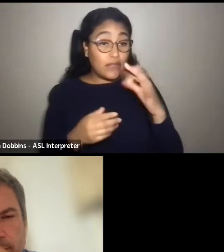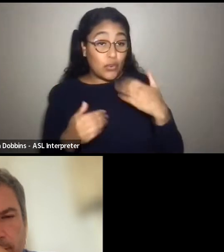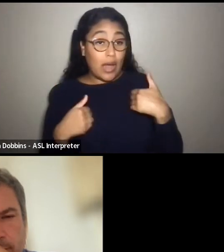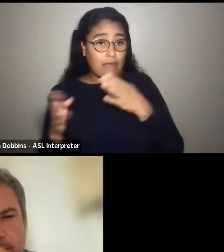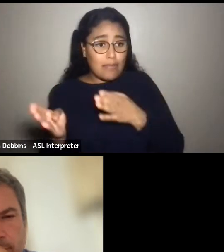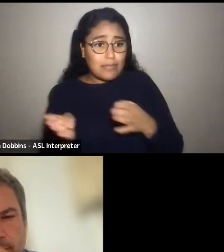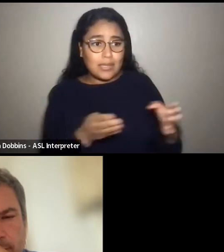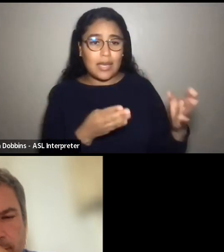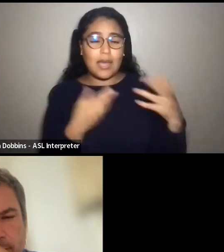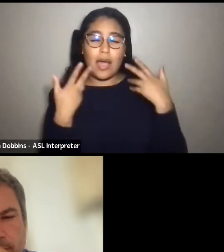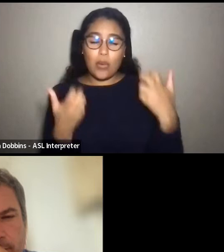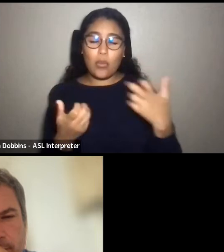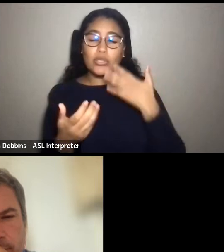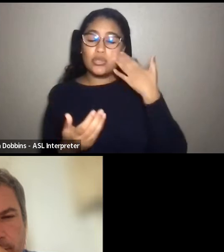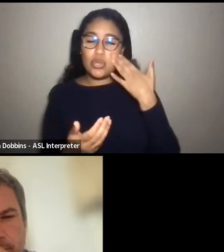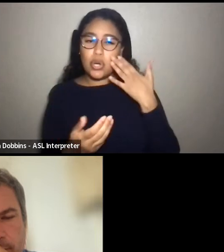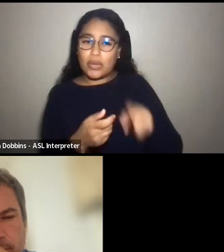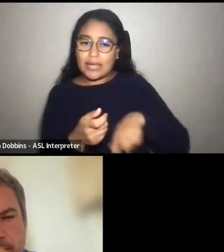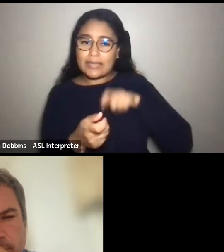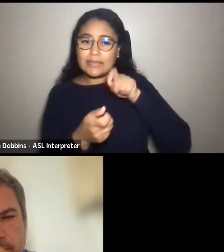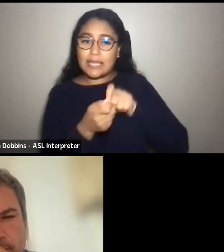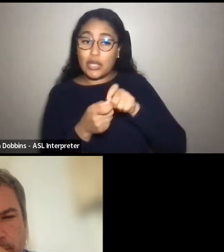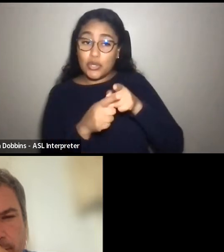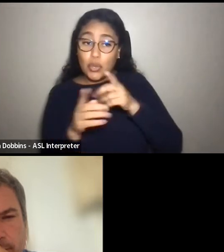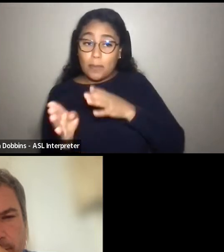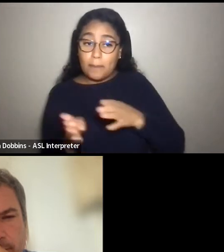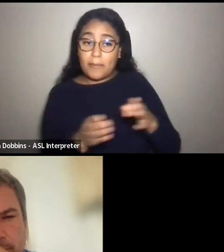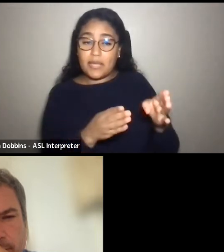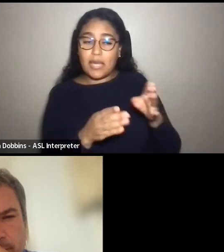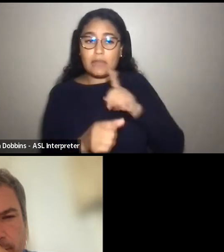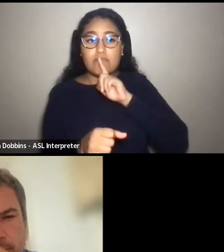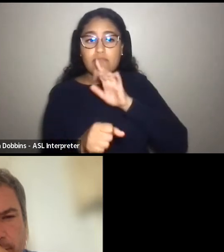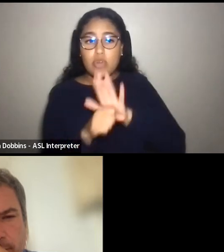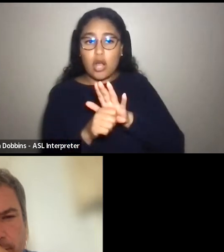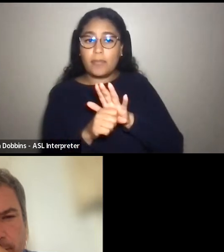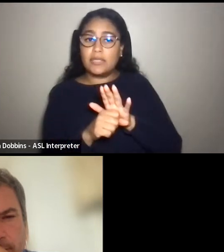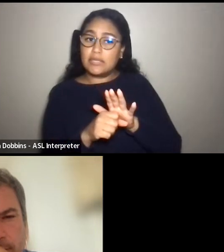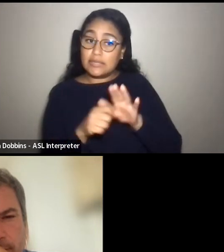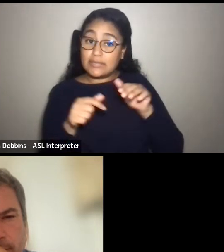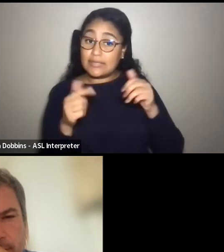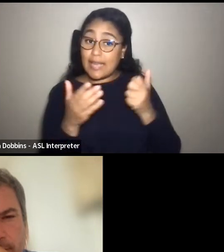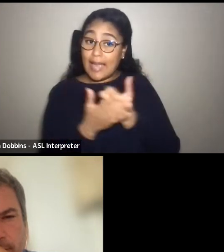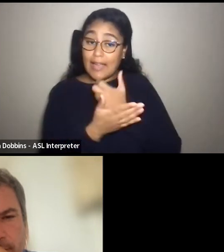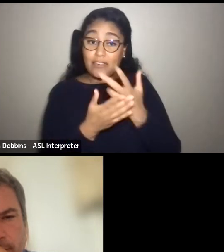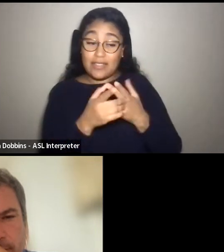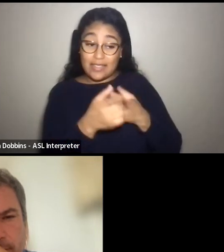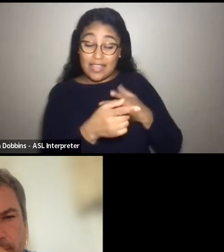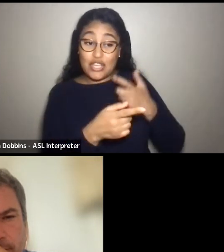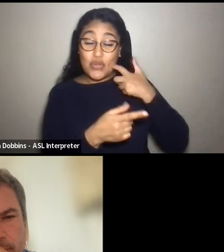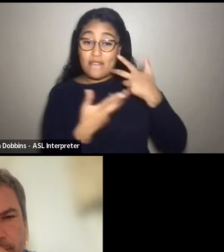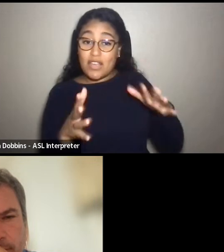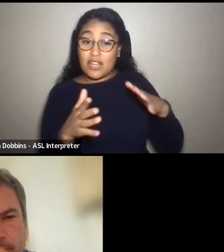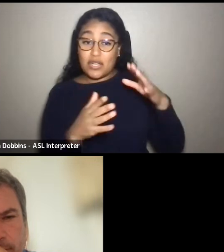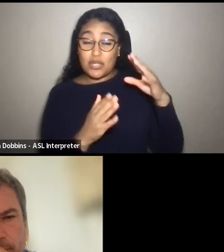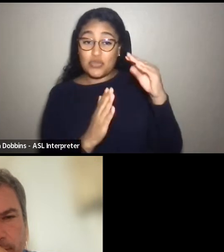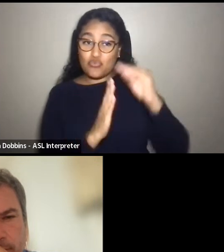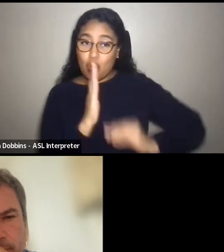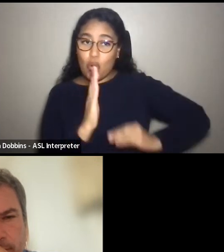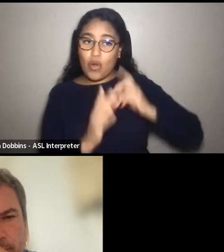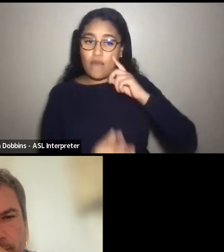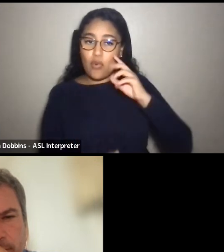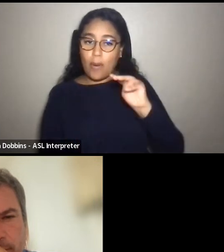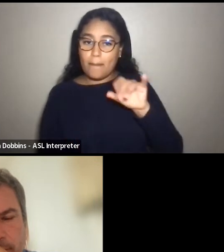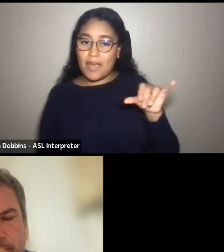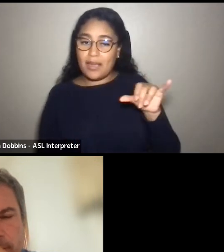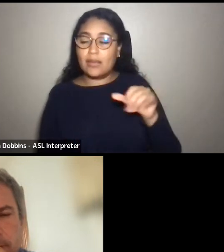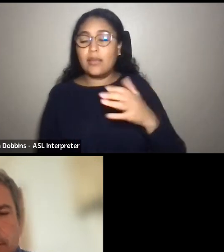to know for sure that you plan to uphold the promises that were laid in this proclamation just a few months ago.